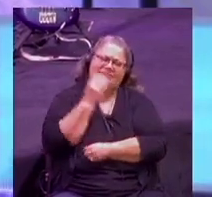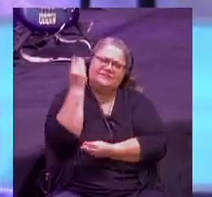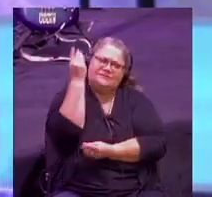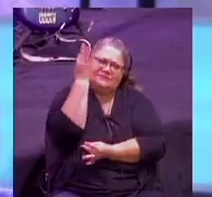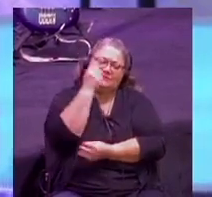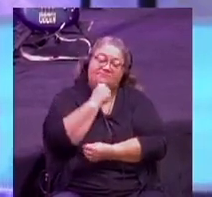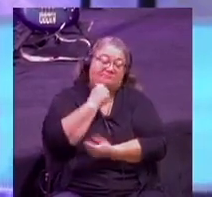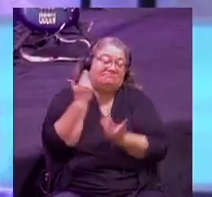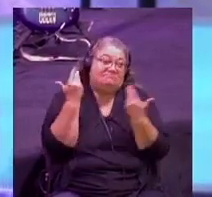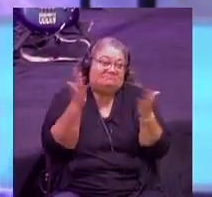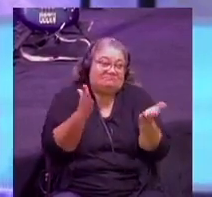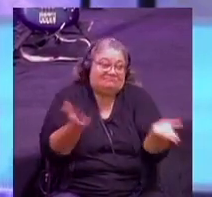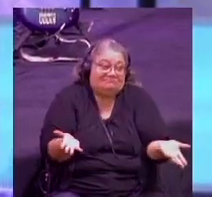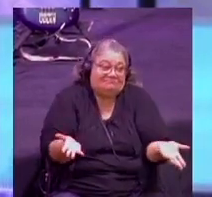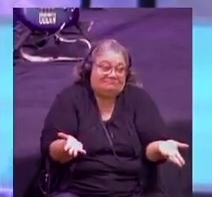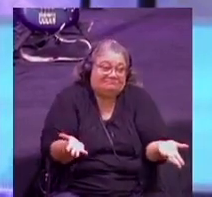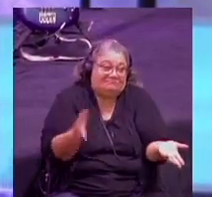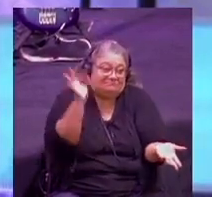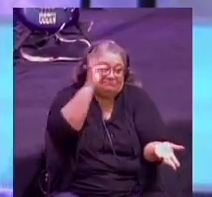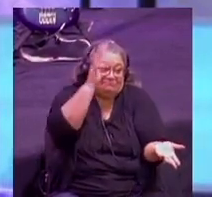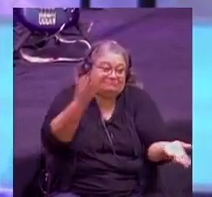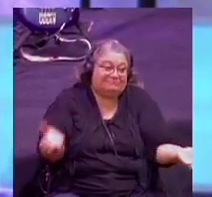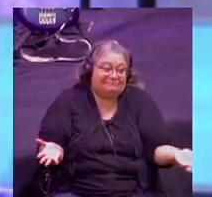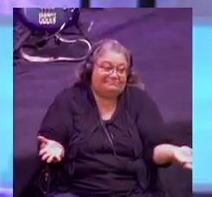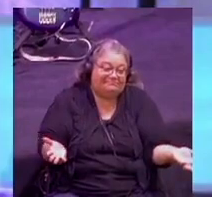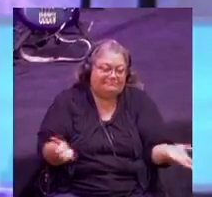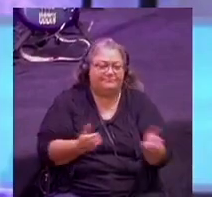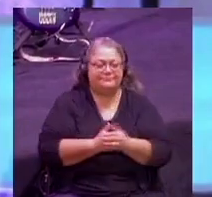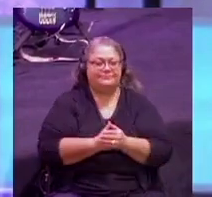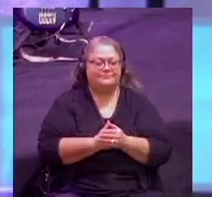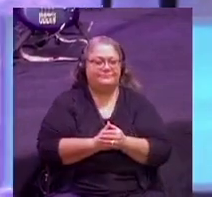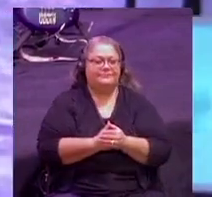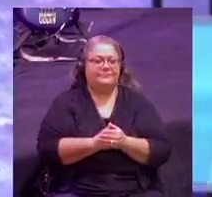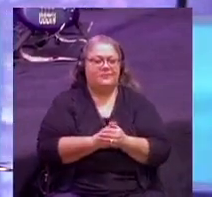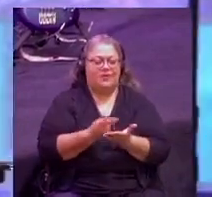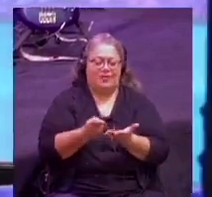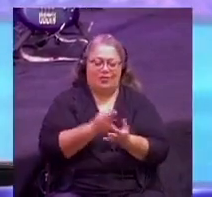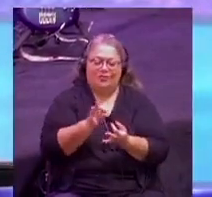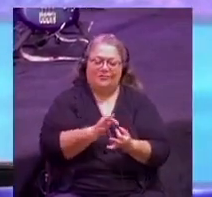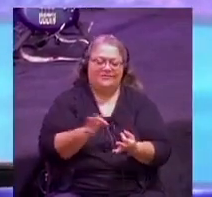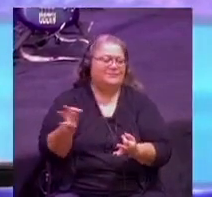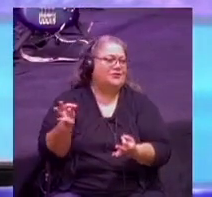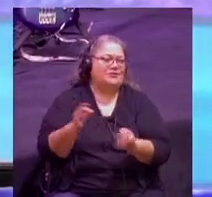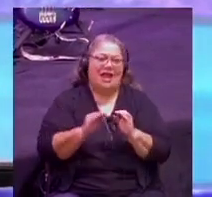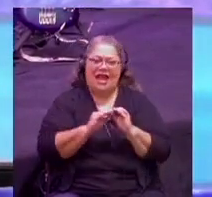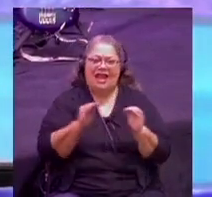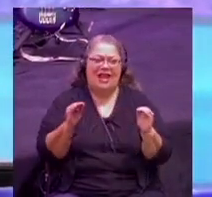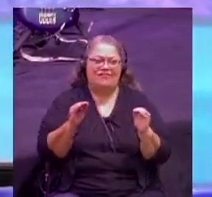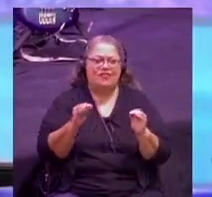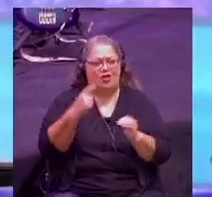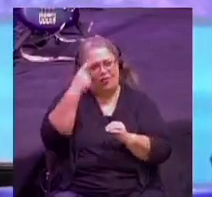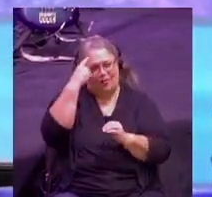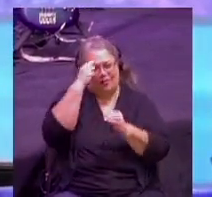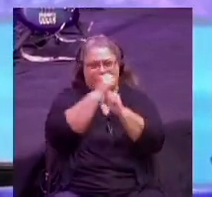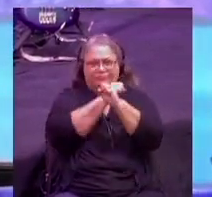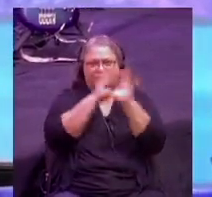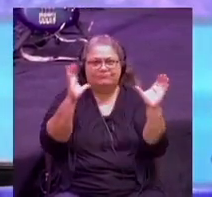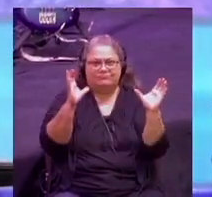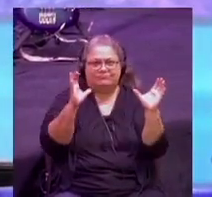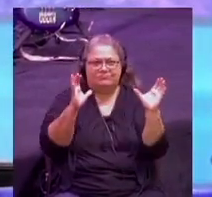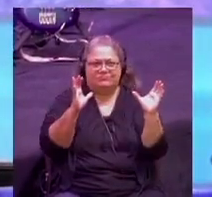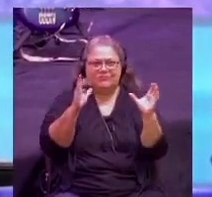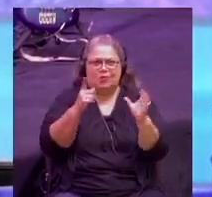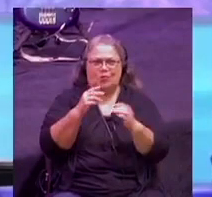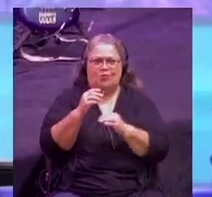I don't know. I'm clueless. When it comes to the Holy Spirit, I have no mental image of what I think he